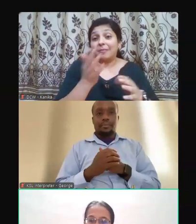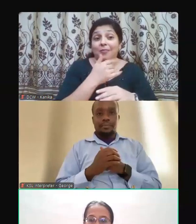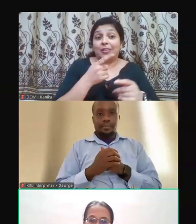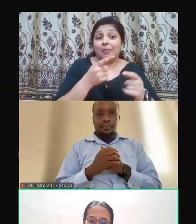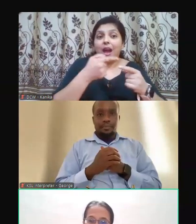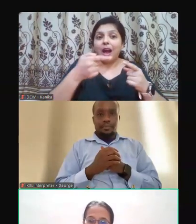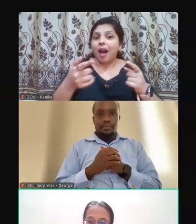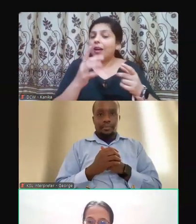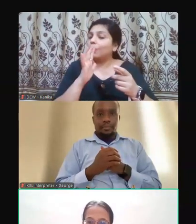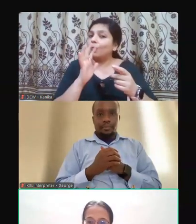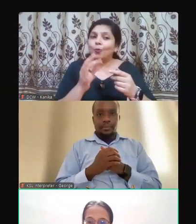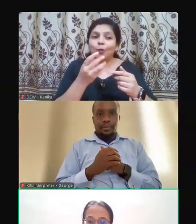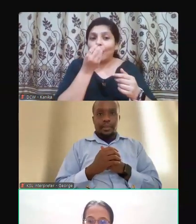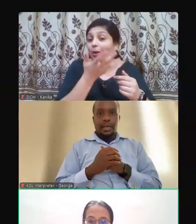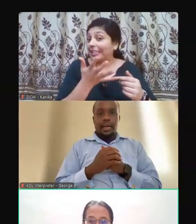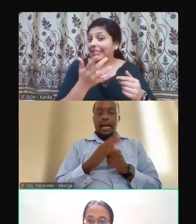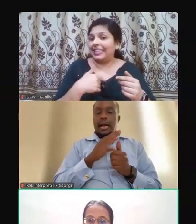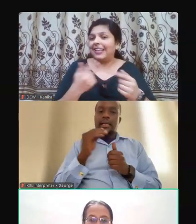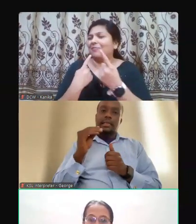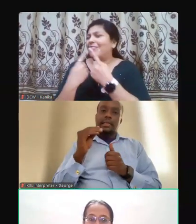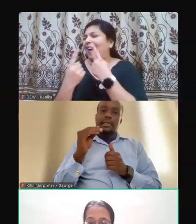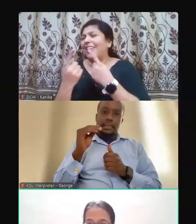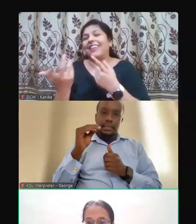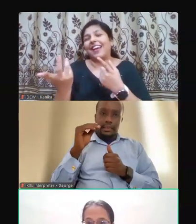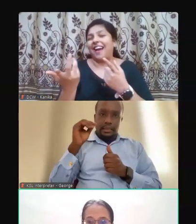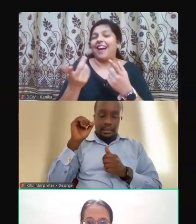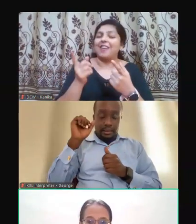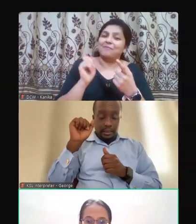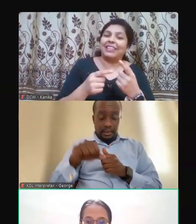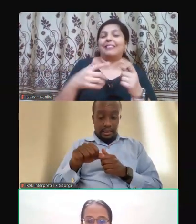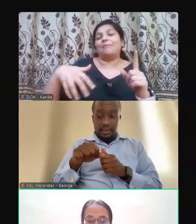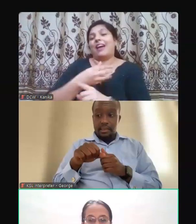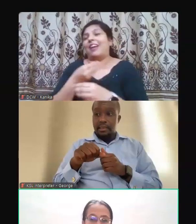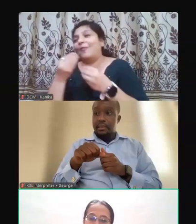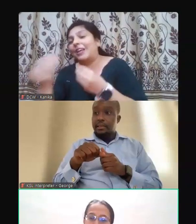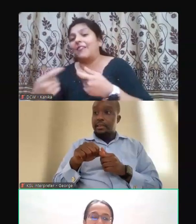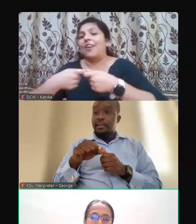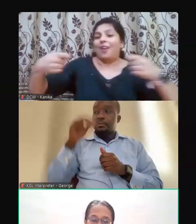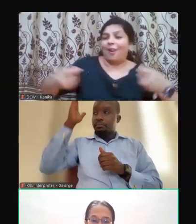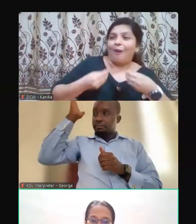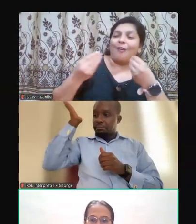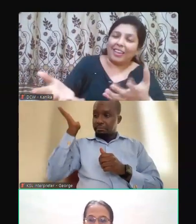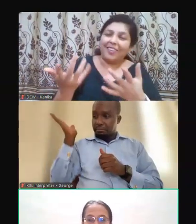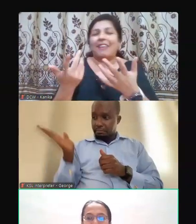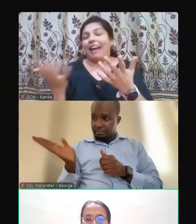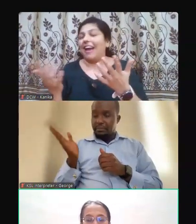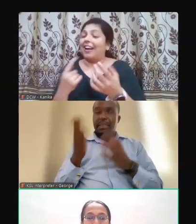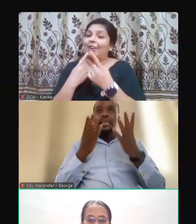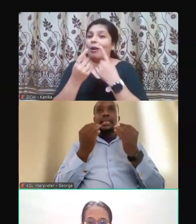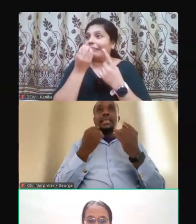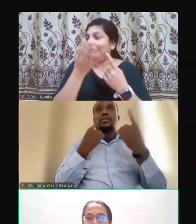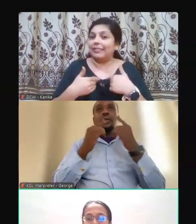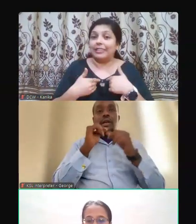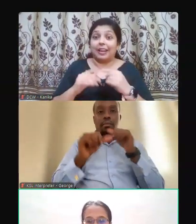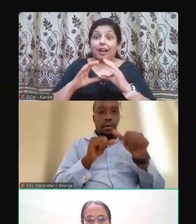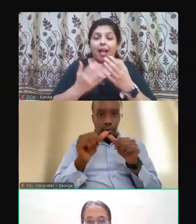And definitely, yes, while all of this that we've just stated, it's so easy to talk about, right? But we